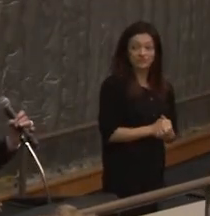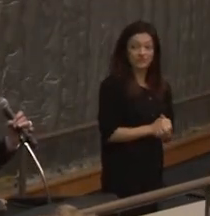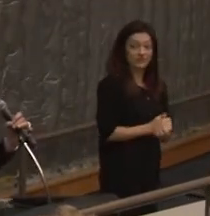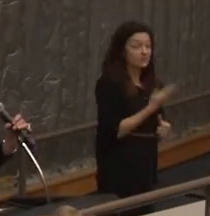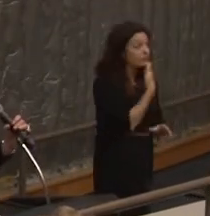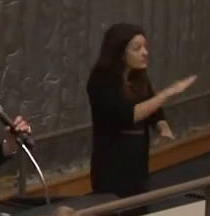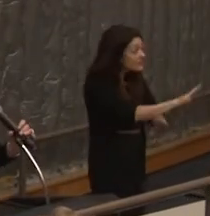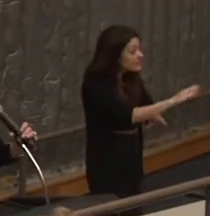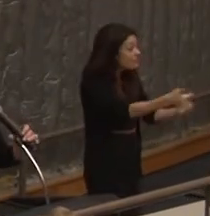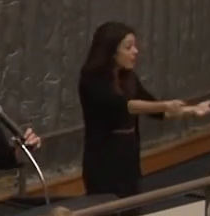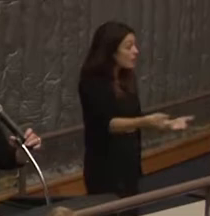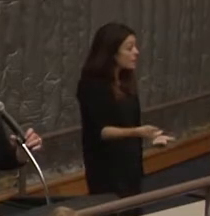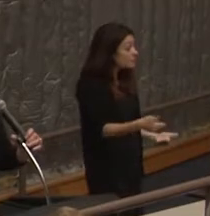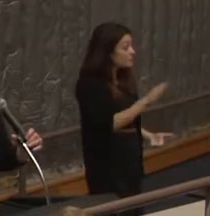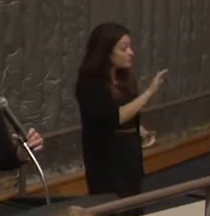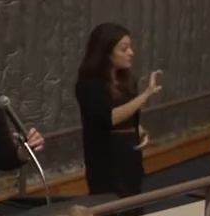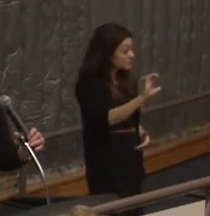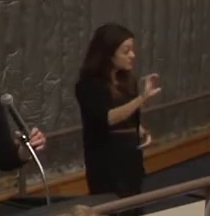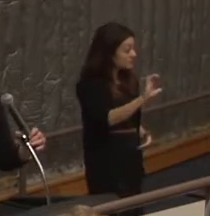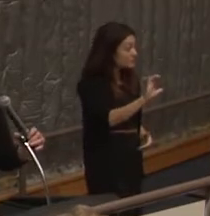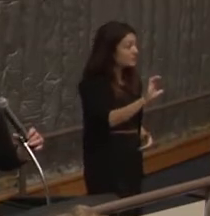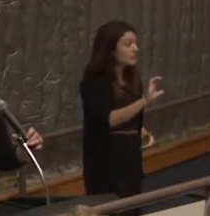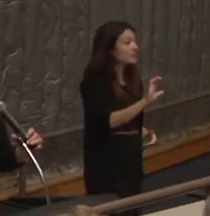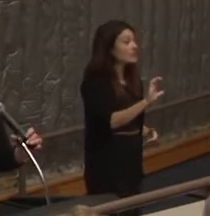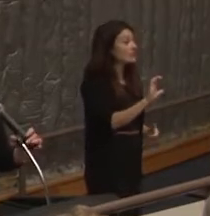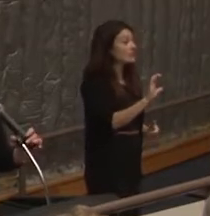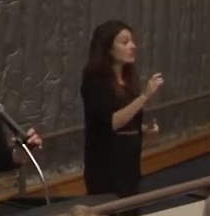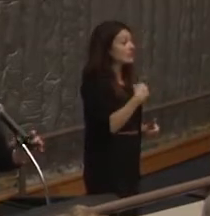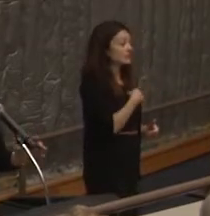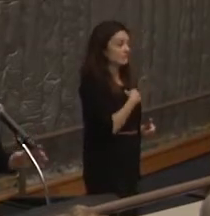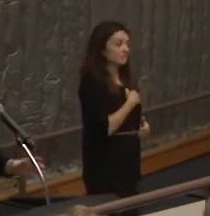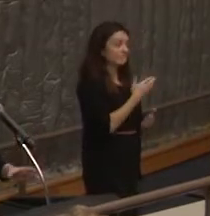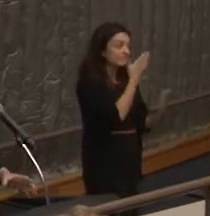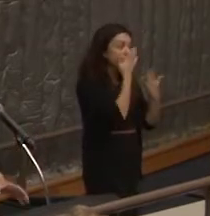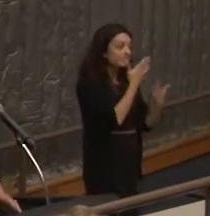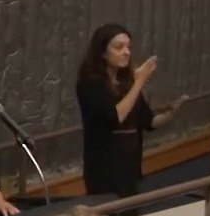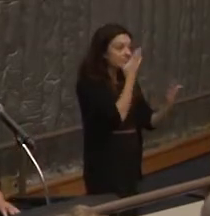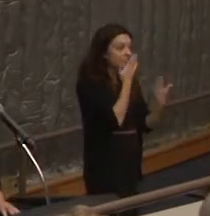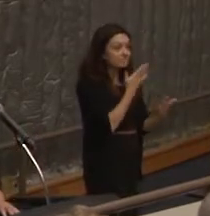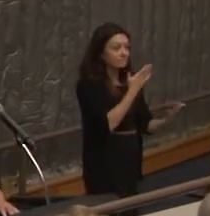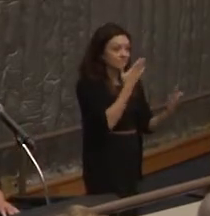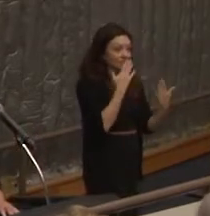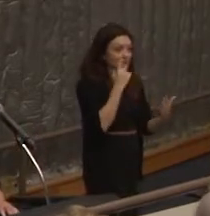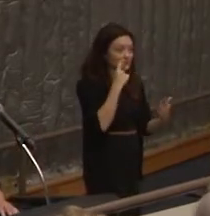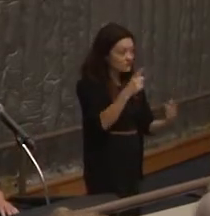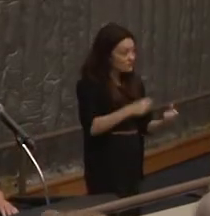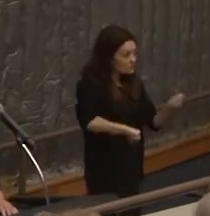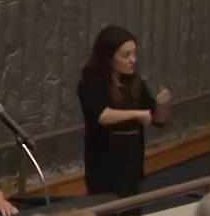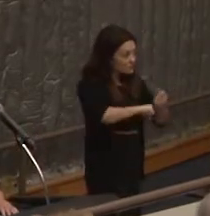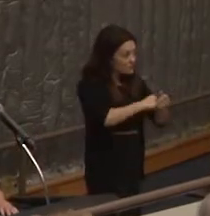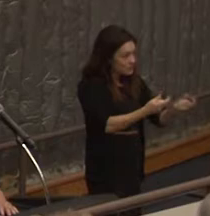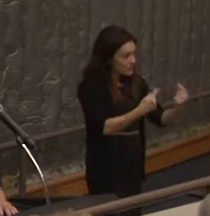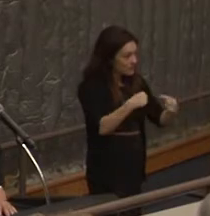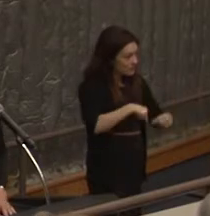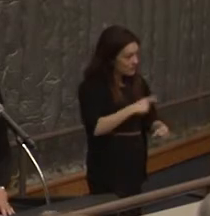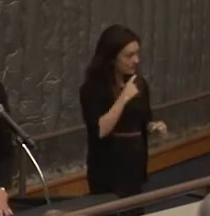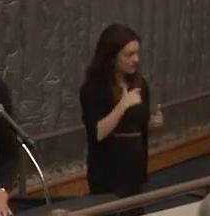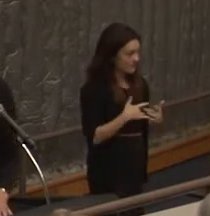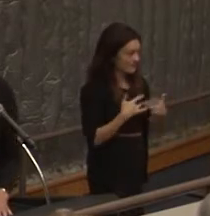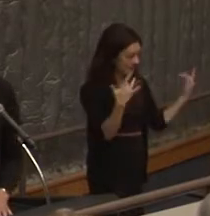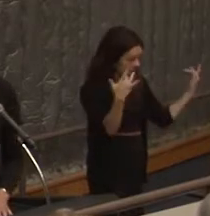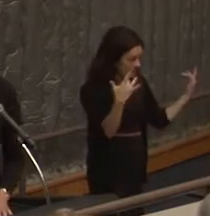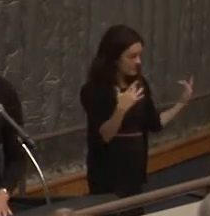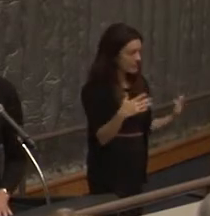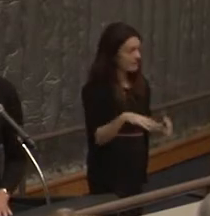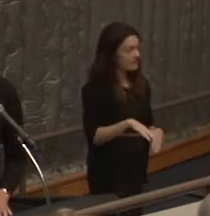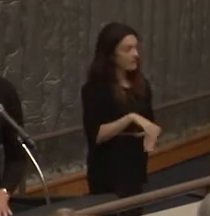Well, good evening and welcome to Bristol Community College. We're so thankful for your support of this event and our Holocaust